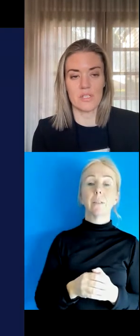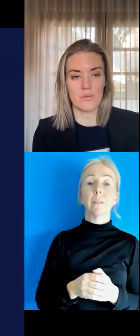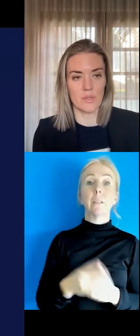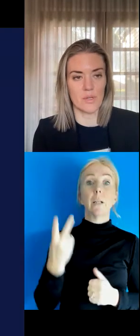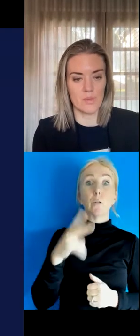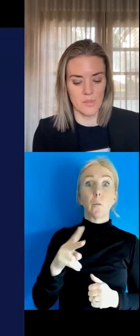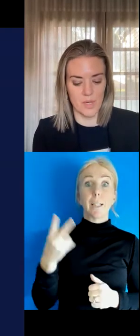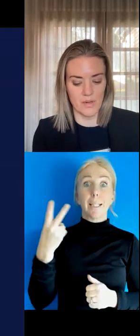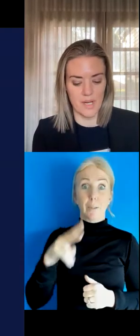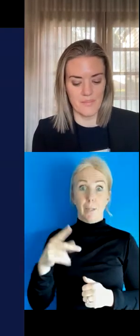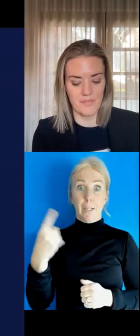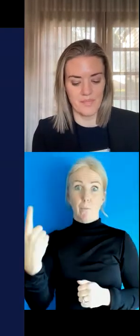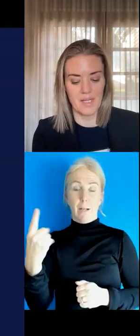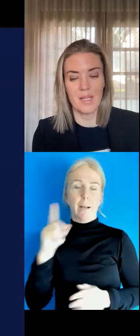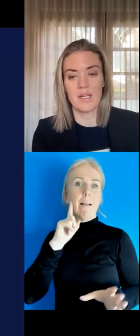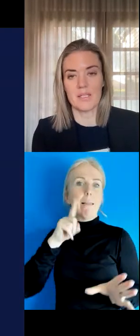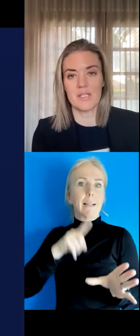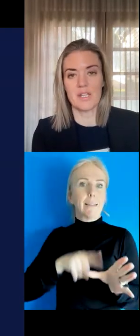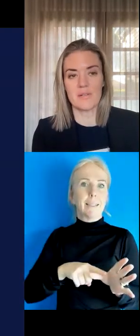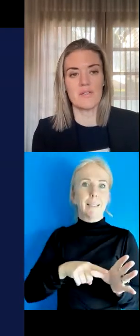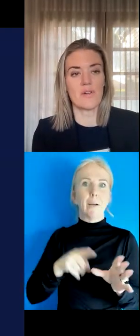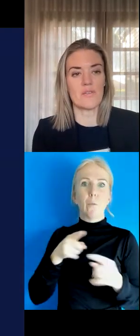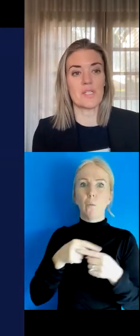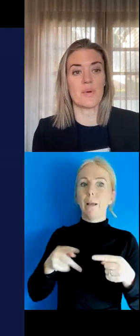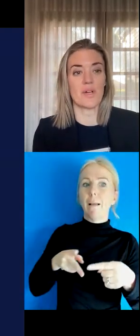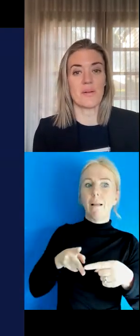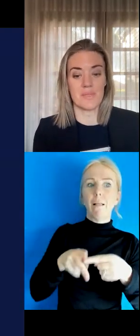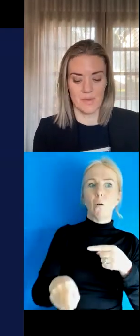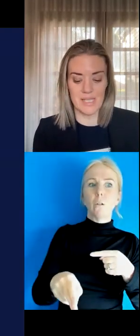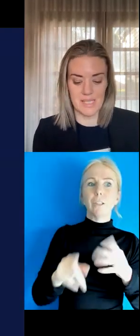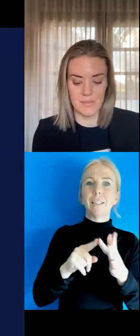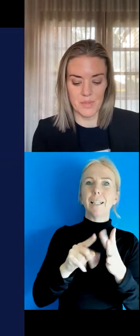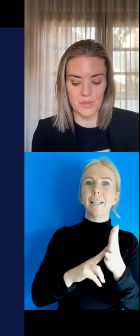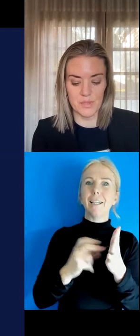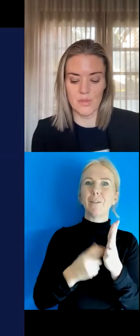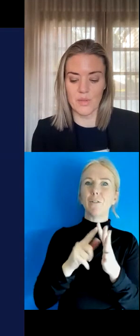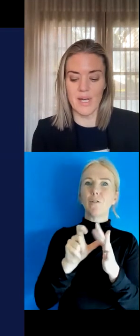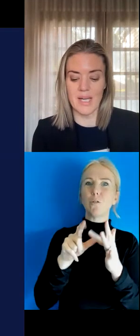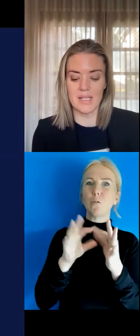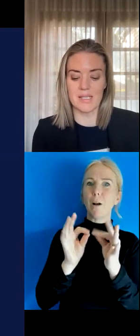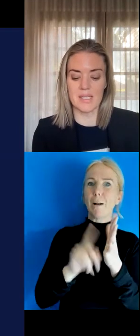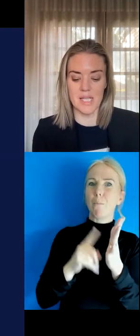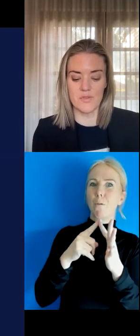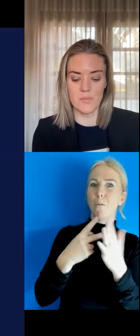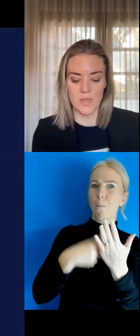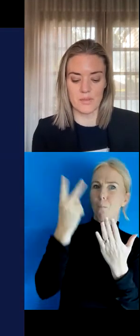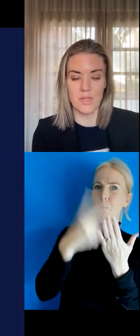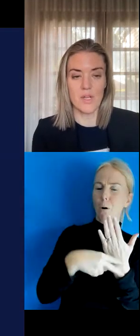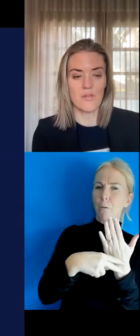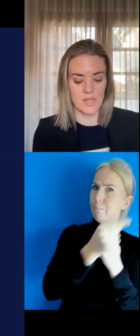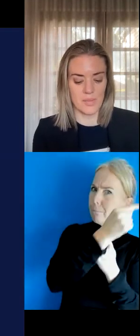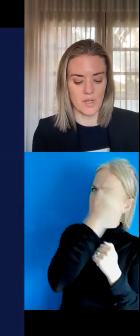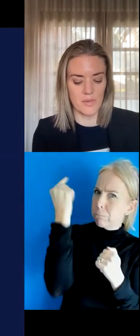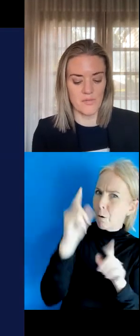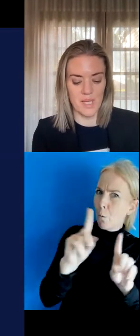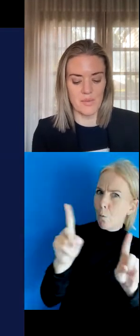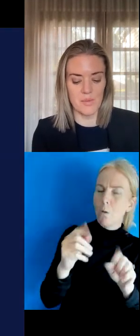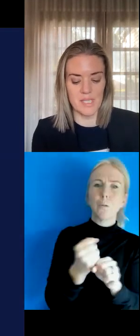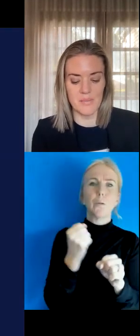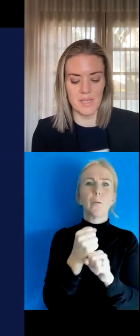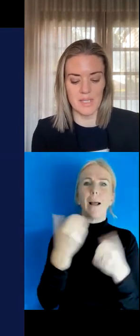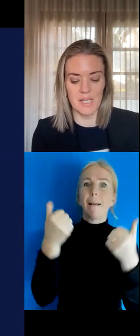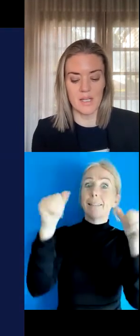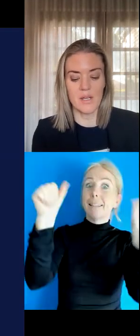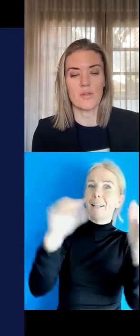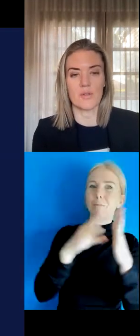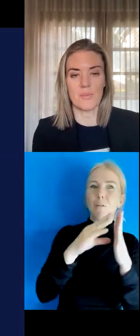together we launched the Recruitable Program. The objective of this program is really simple: to create a successful model for the employment of